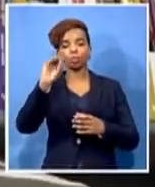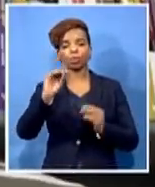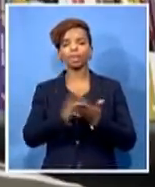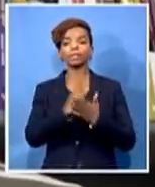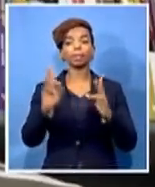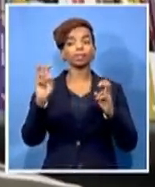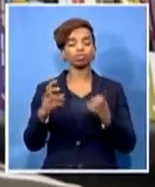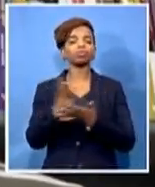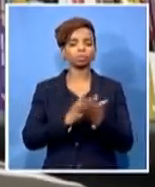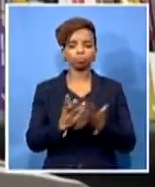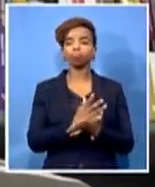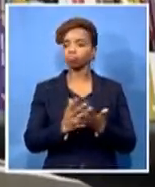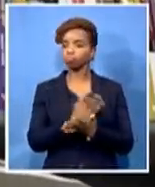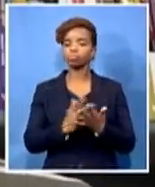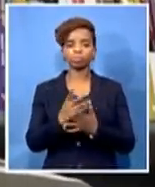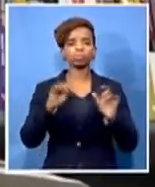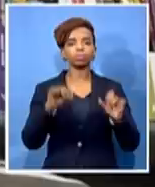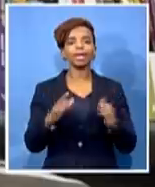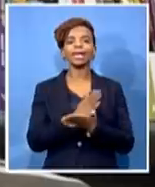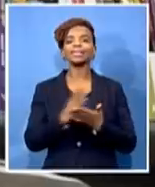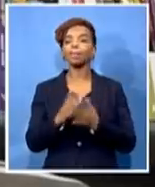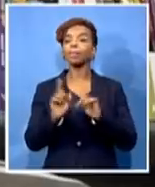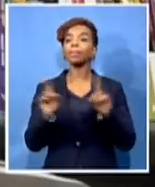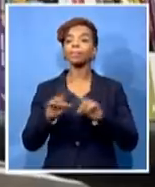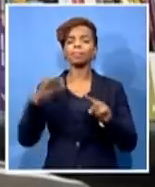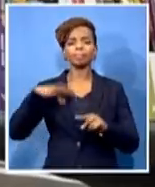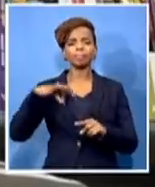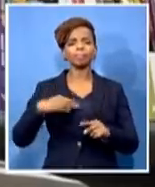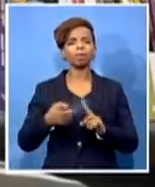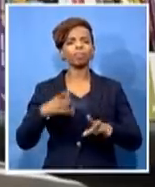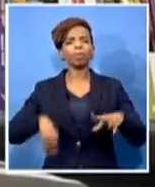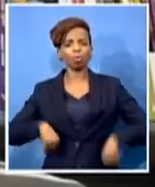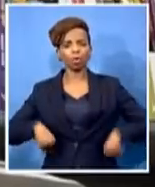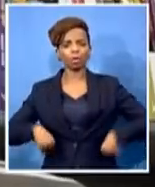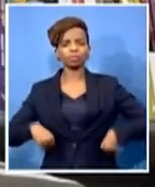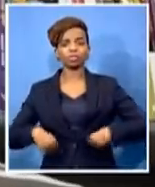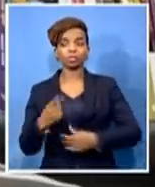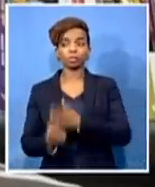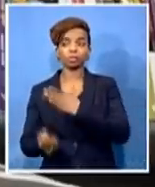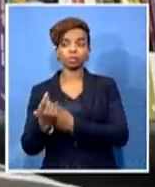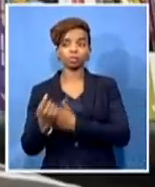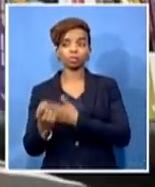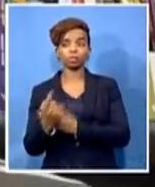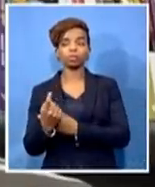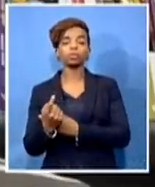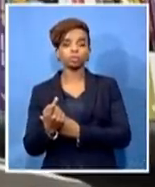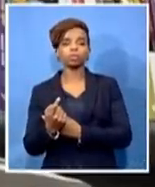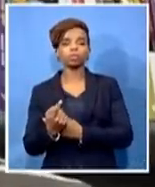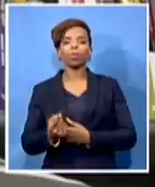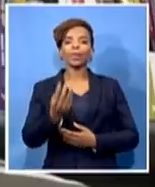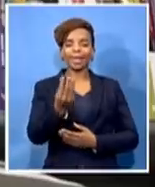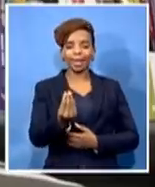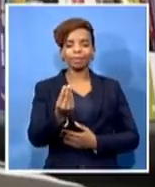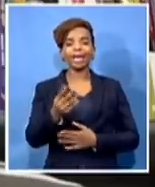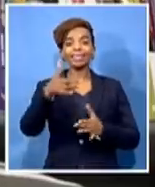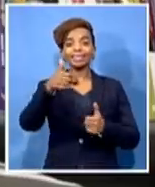corrupt activities. And at the same time, you have got senior ANC members that are being